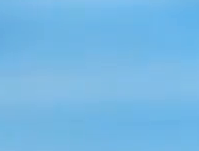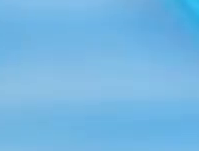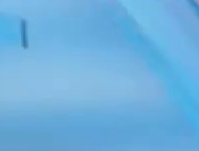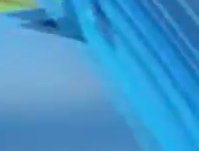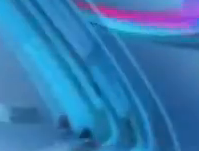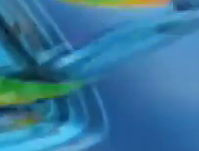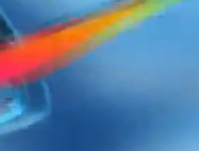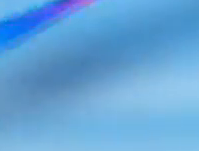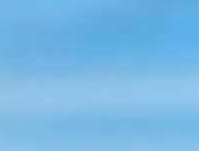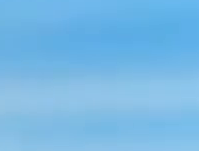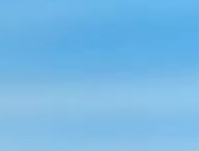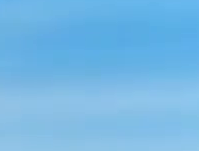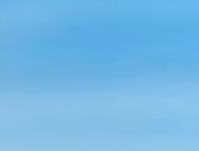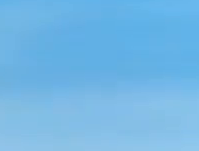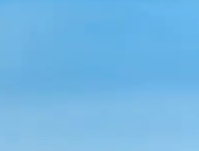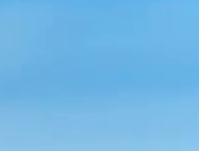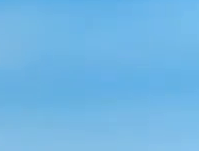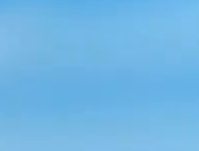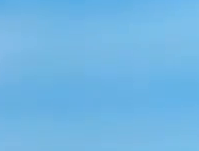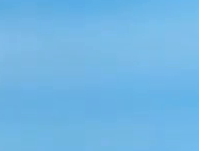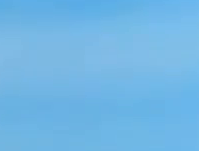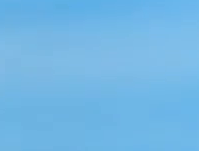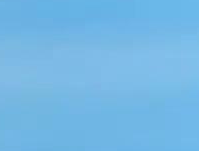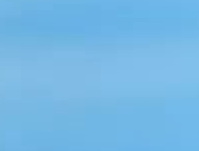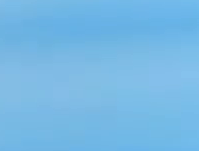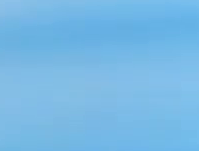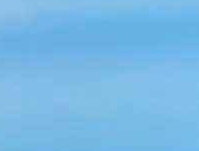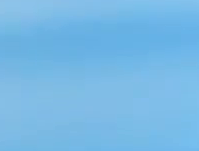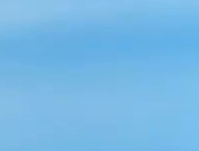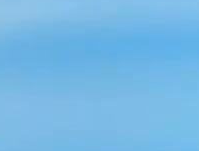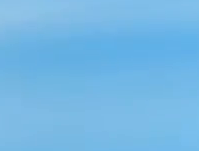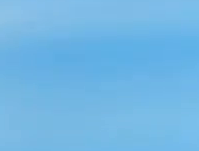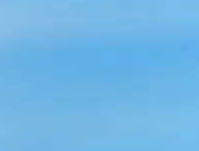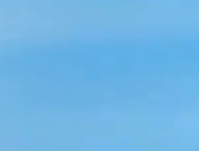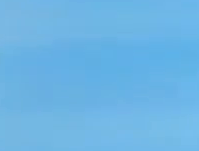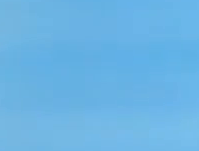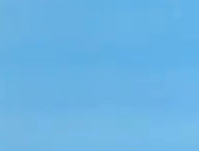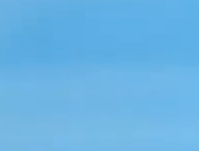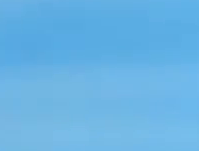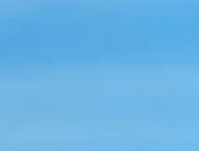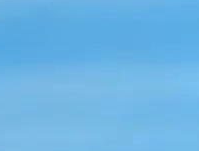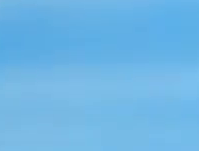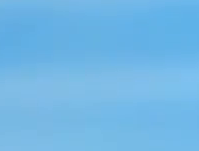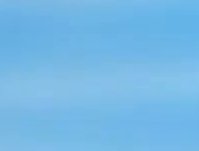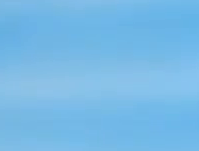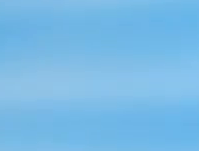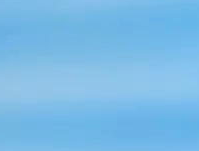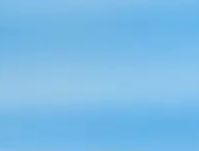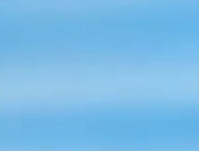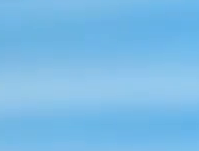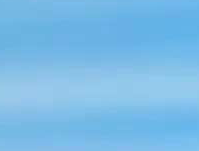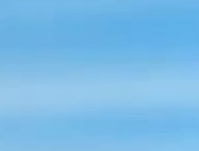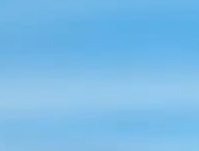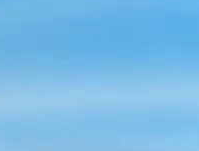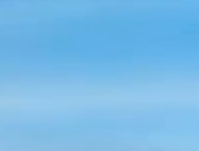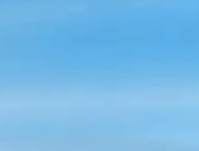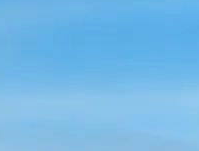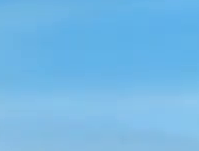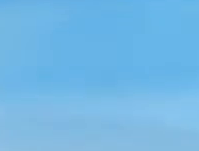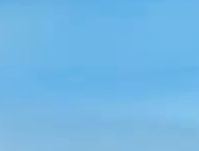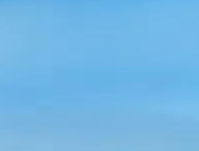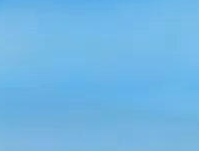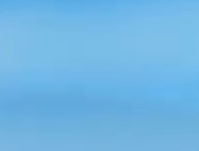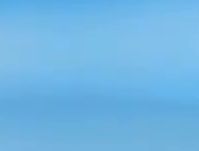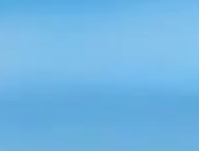The following program has been rated PG. It may contain scenes unsuitable for children under the age of 10.